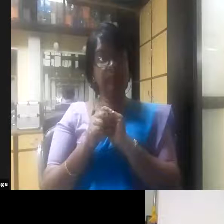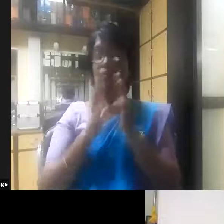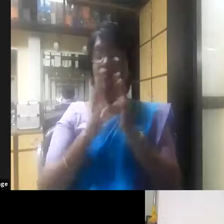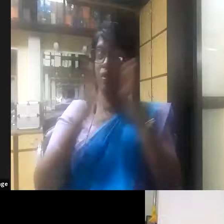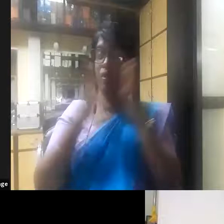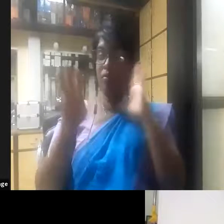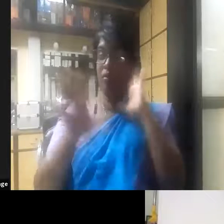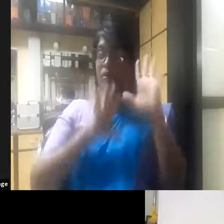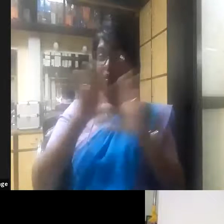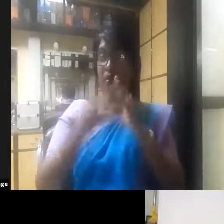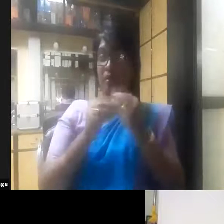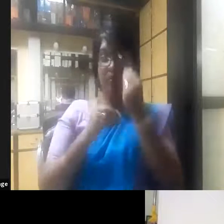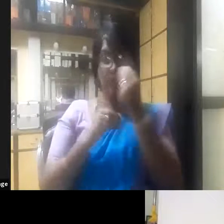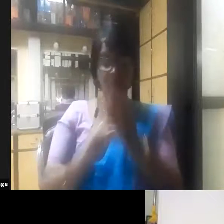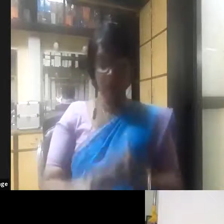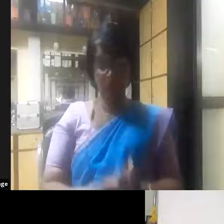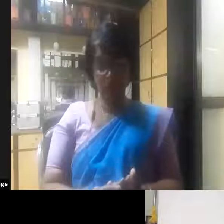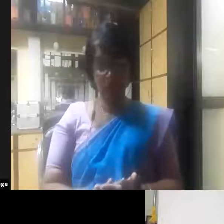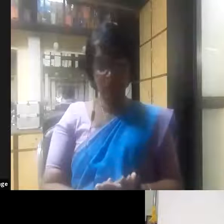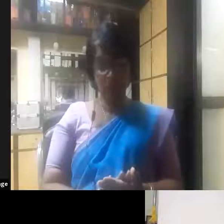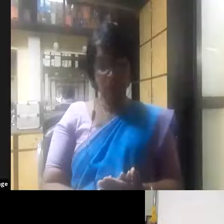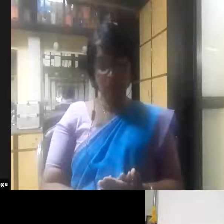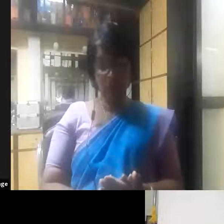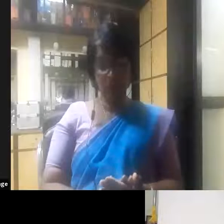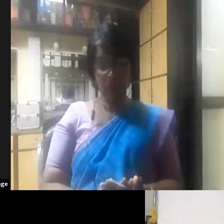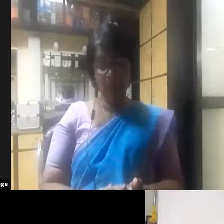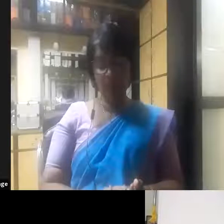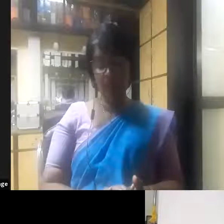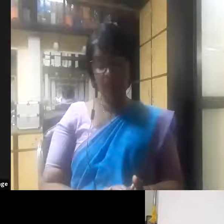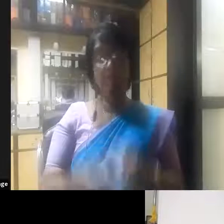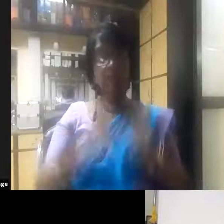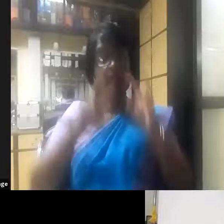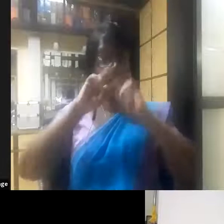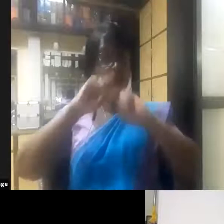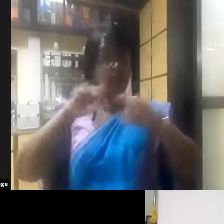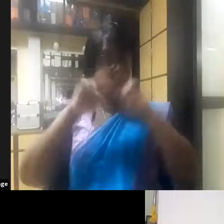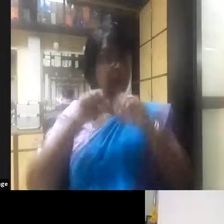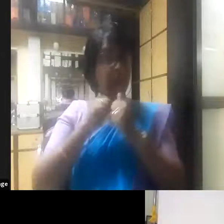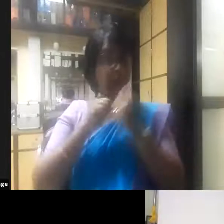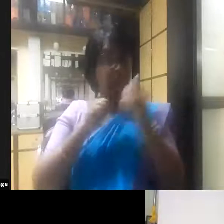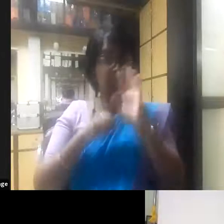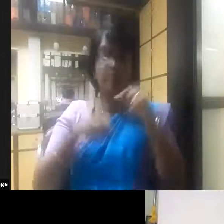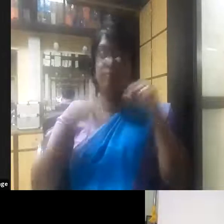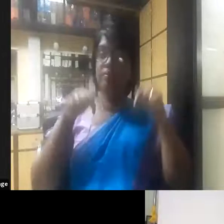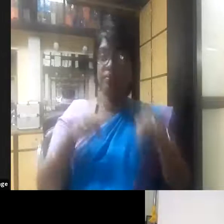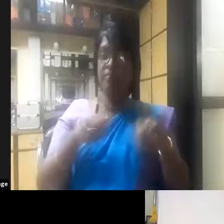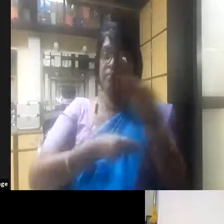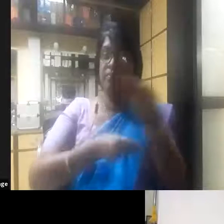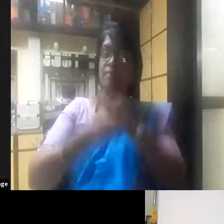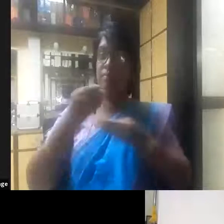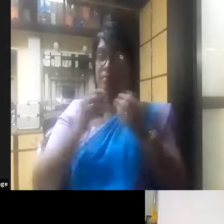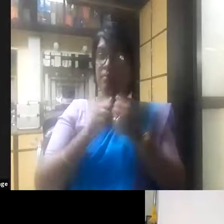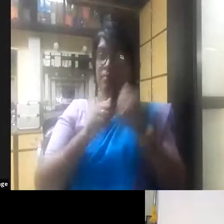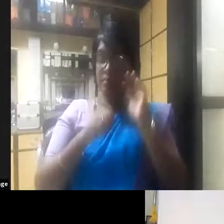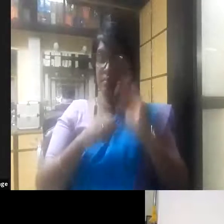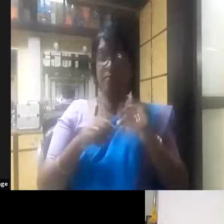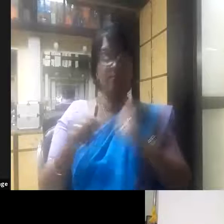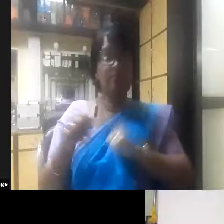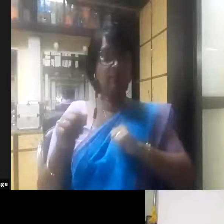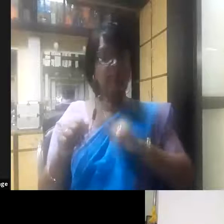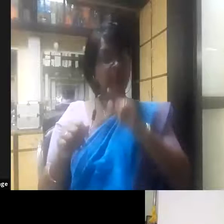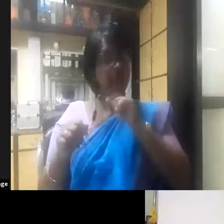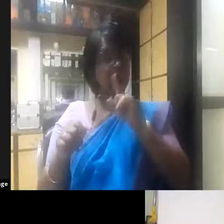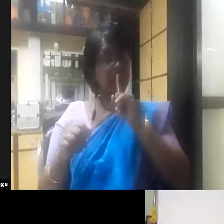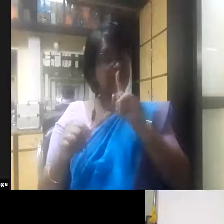research it shows that consumers are willing to even pay 2% to 10% more for a product that provide